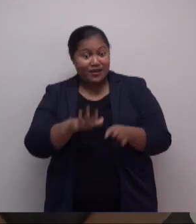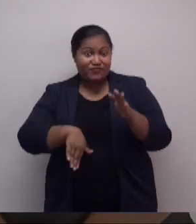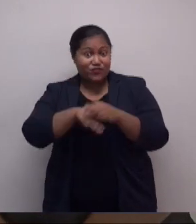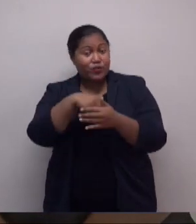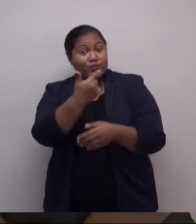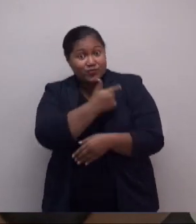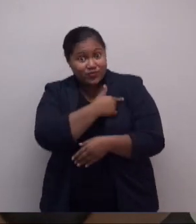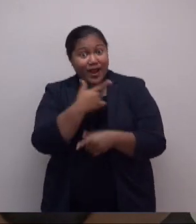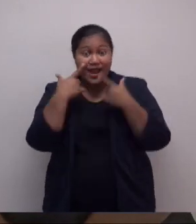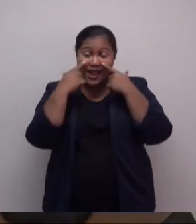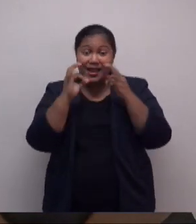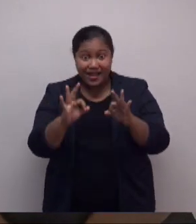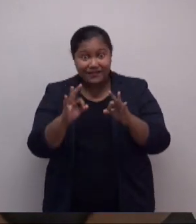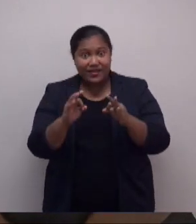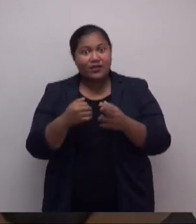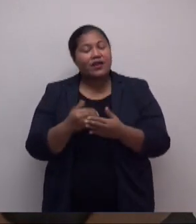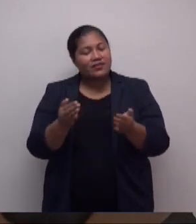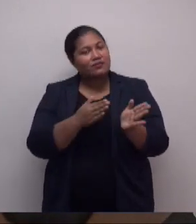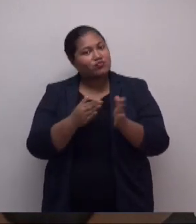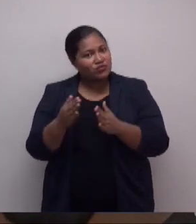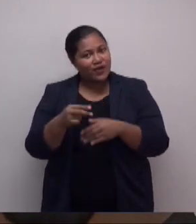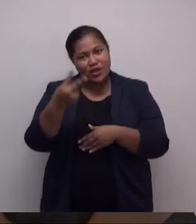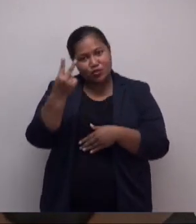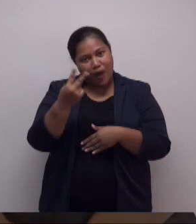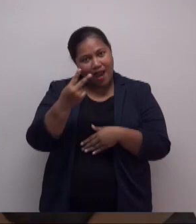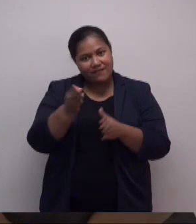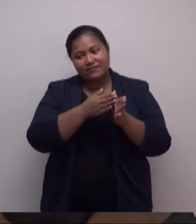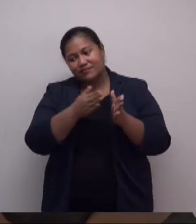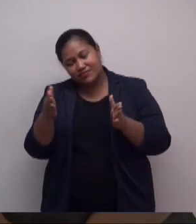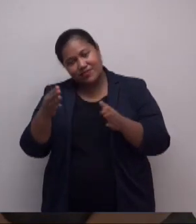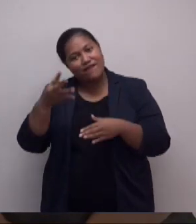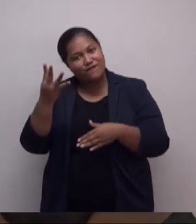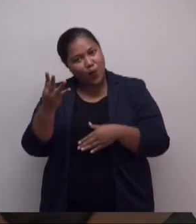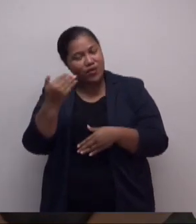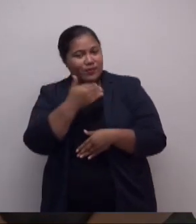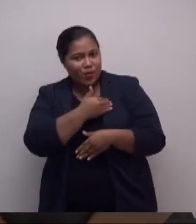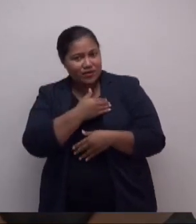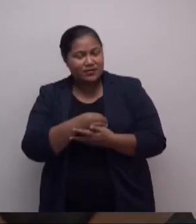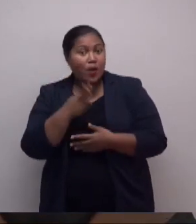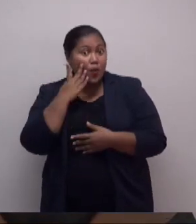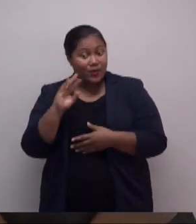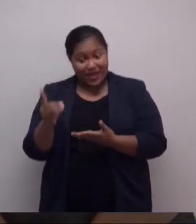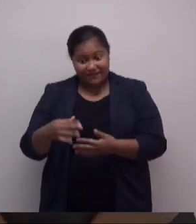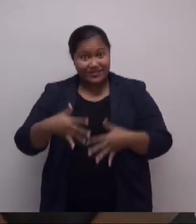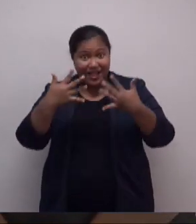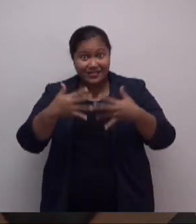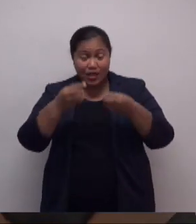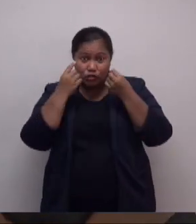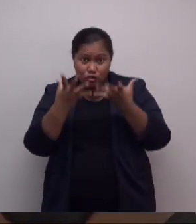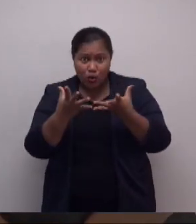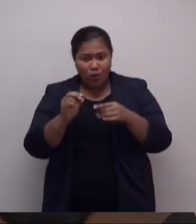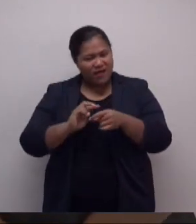the curfew hours will be from midnight to 4 a.m. And once we have the data to show that the virus no